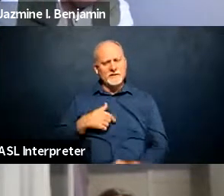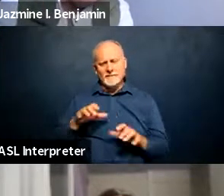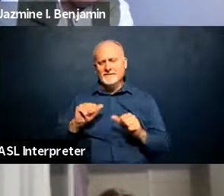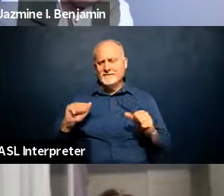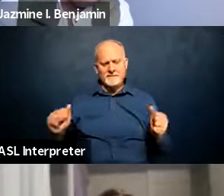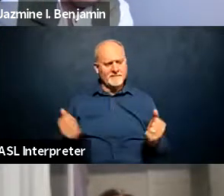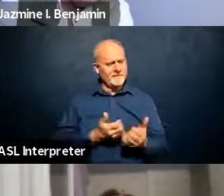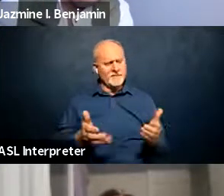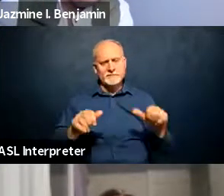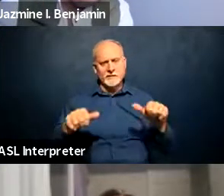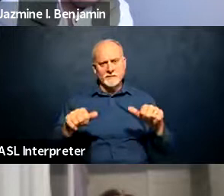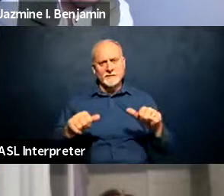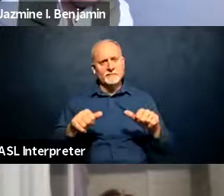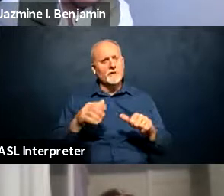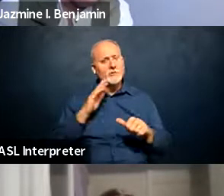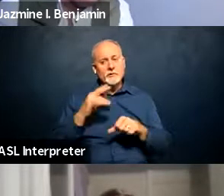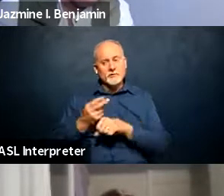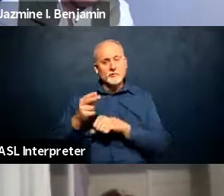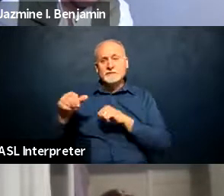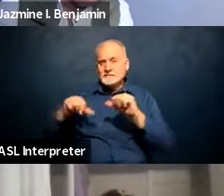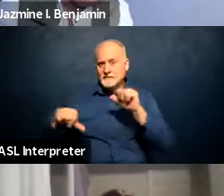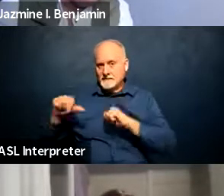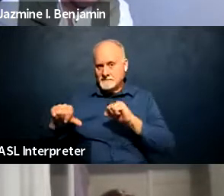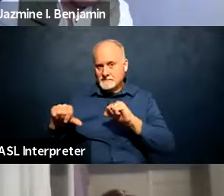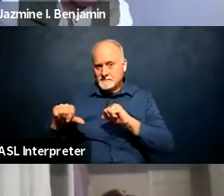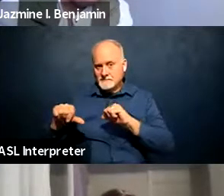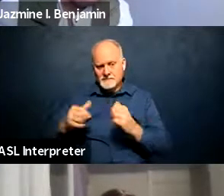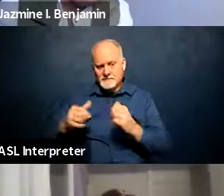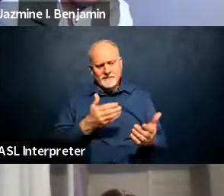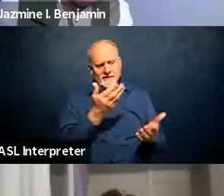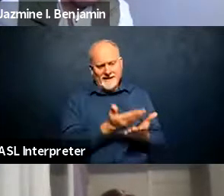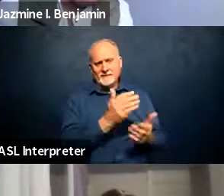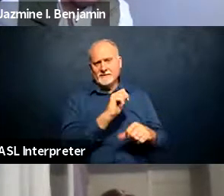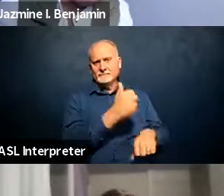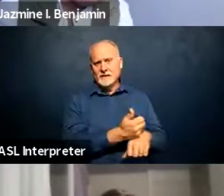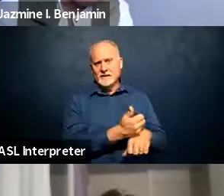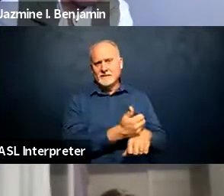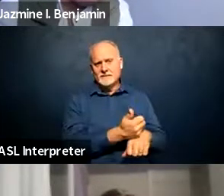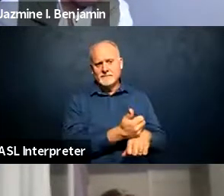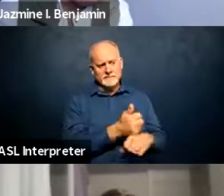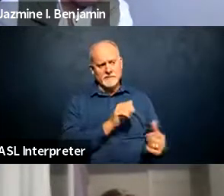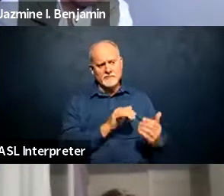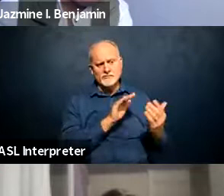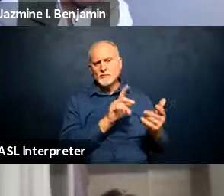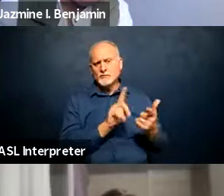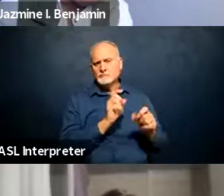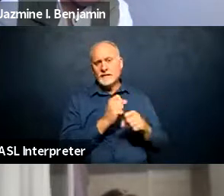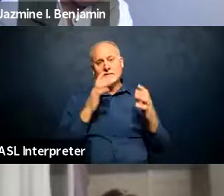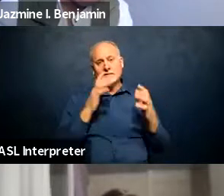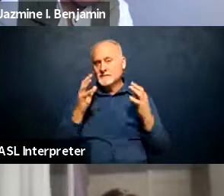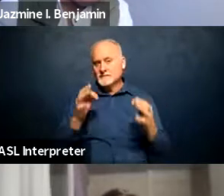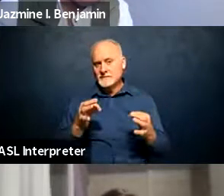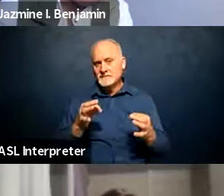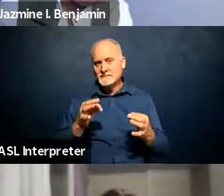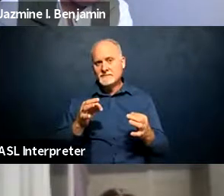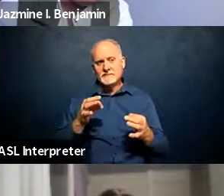unturned, and we will use science and evidence-based approaches to making our decisions on behalf of